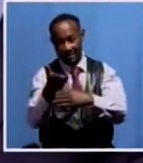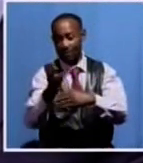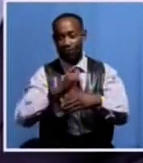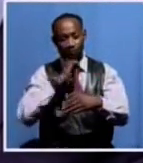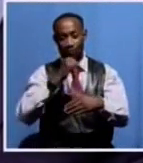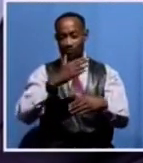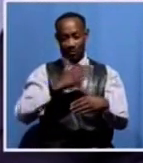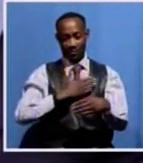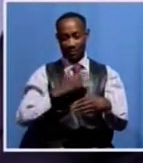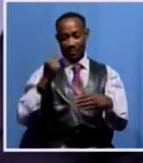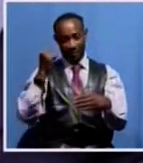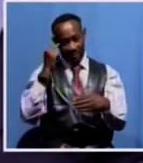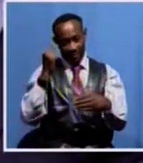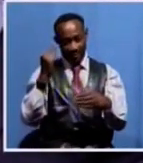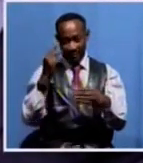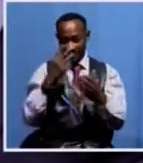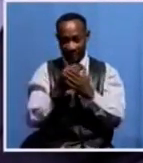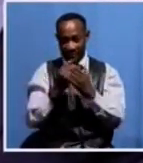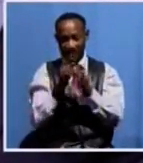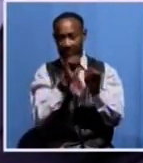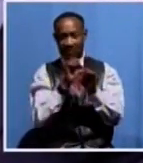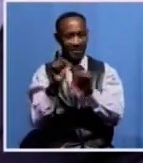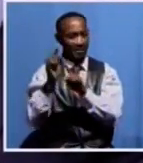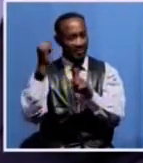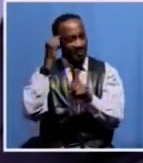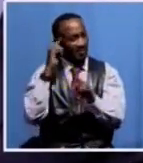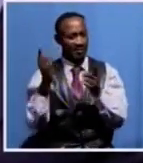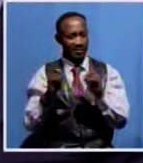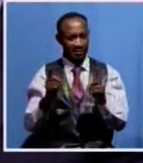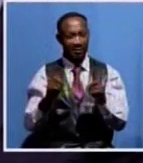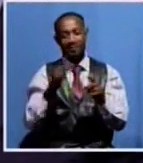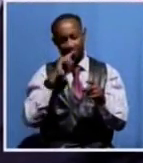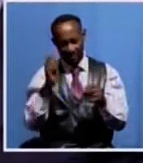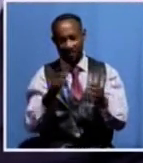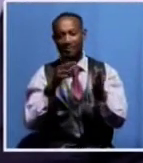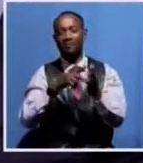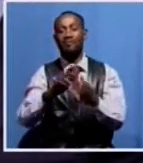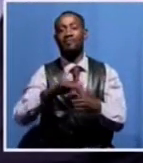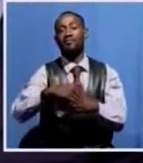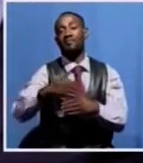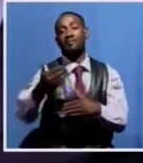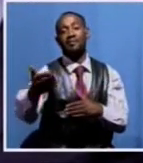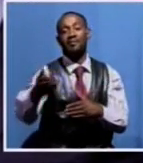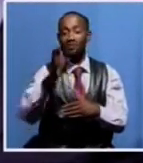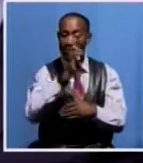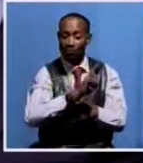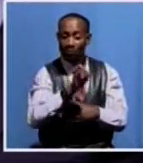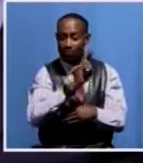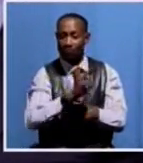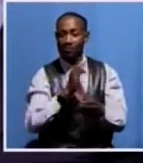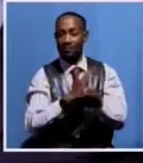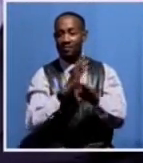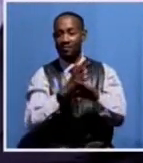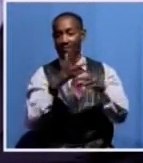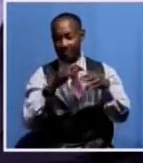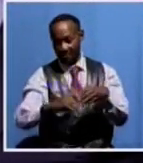money. And ideally, what we should have been doing is to ring-fence the money. You ring-fence that money and pay it back when it is required to